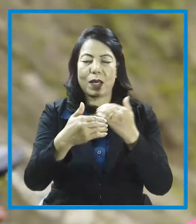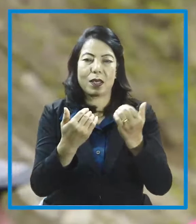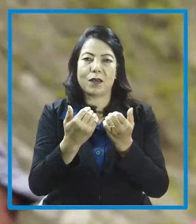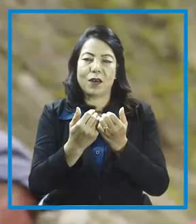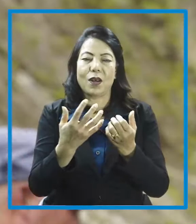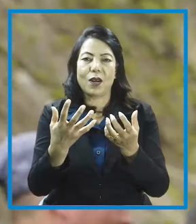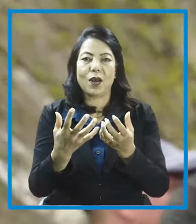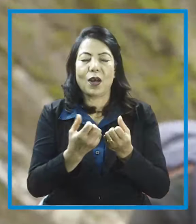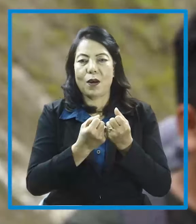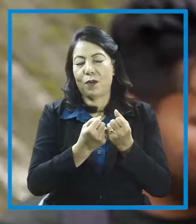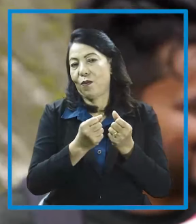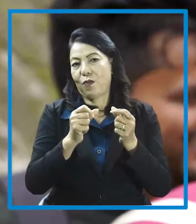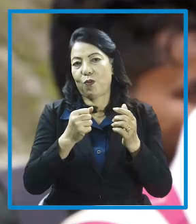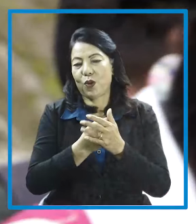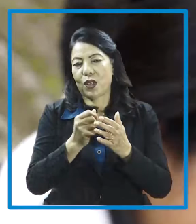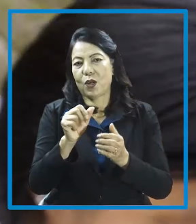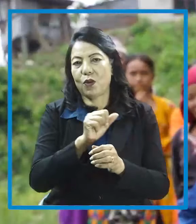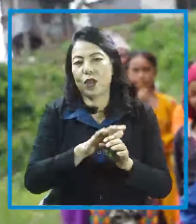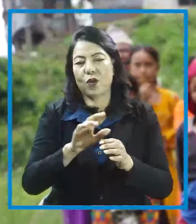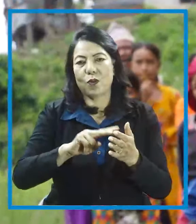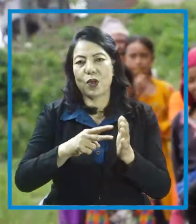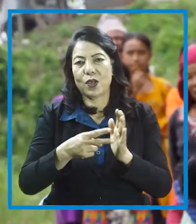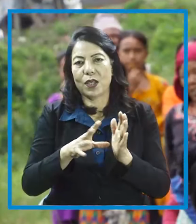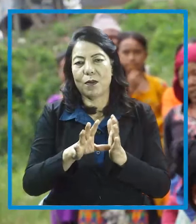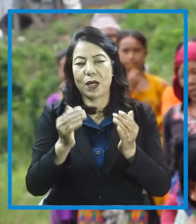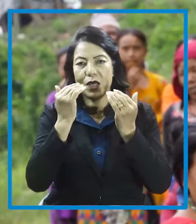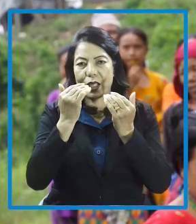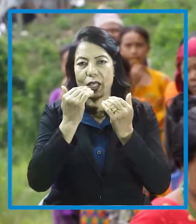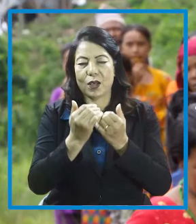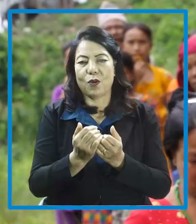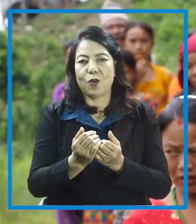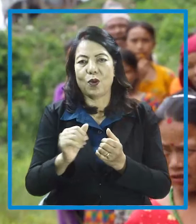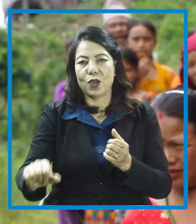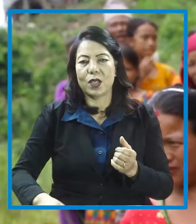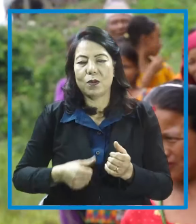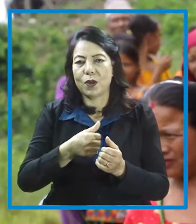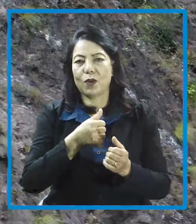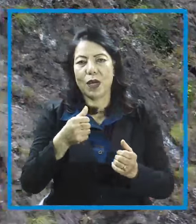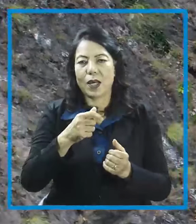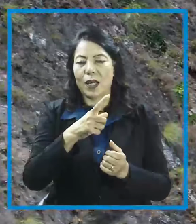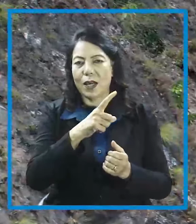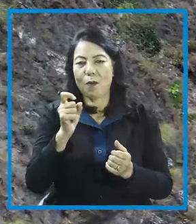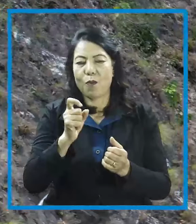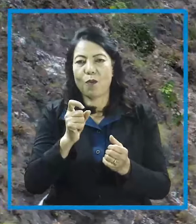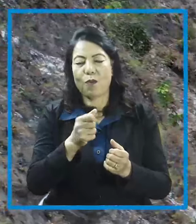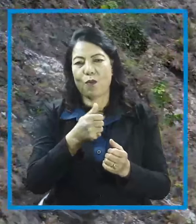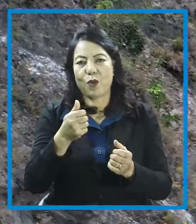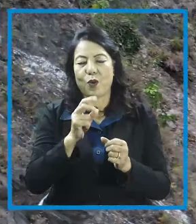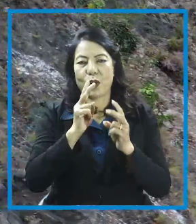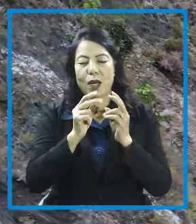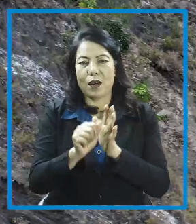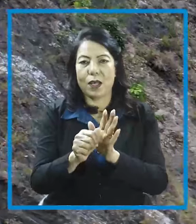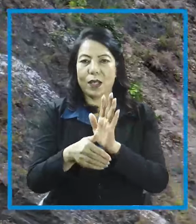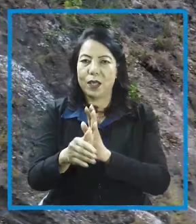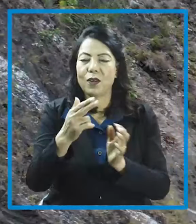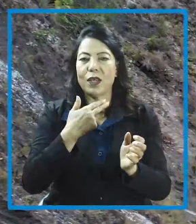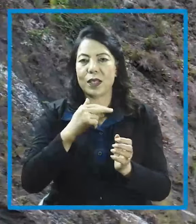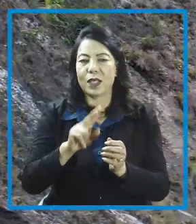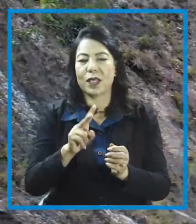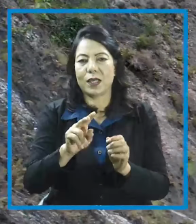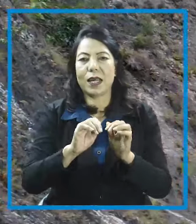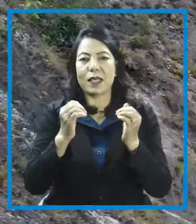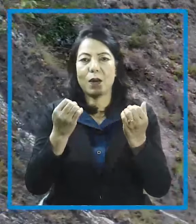the community, so they themselves are now willing to propel what they have learned beyond